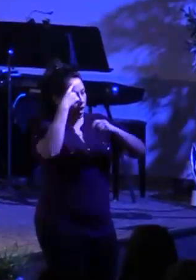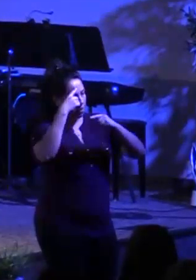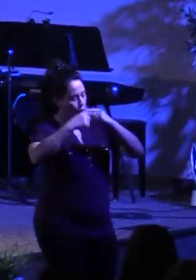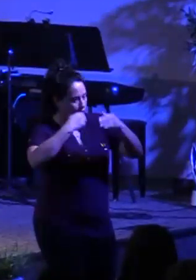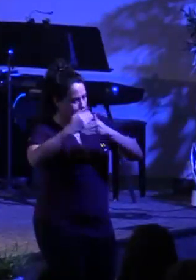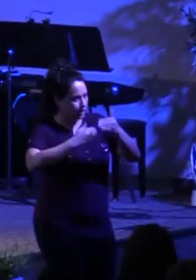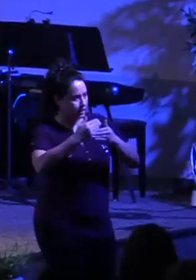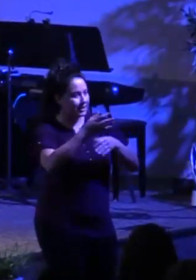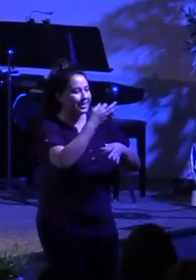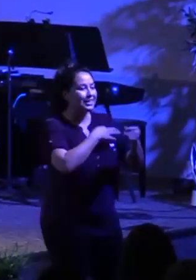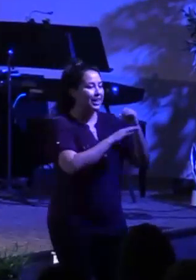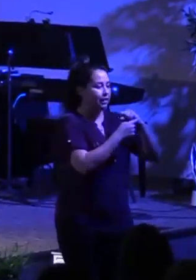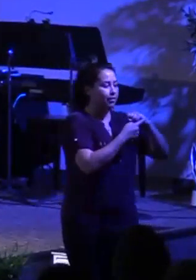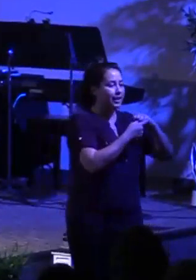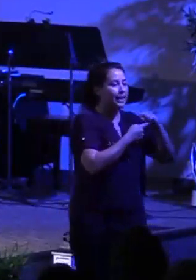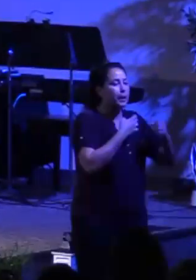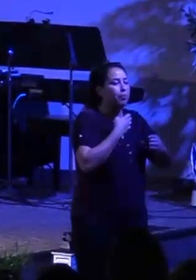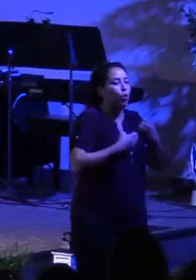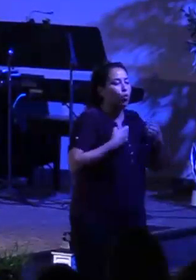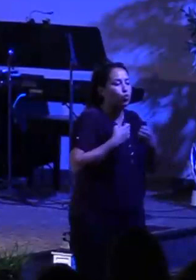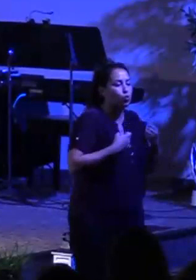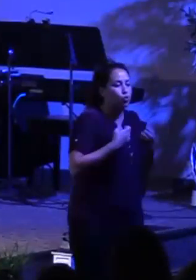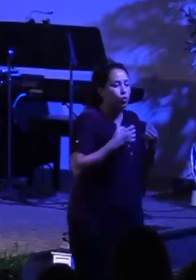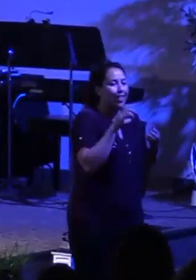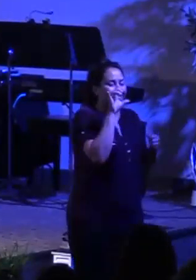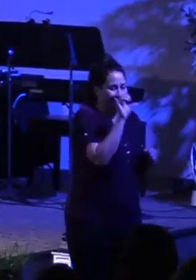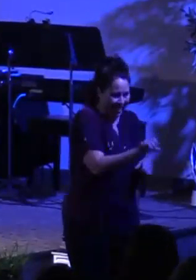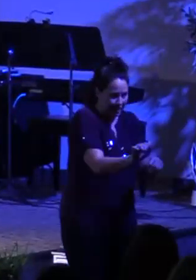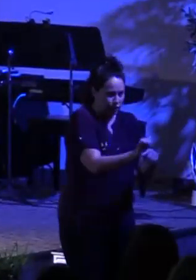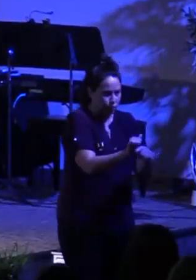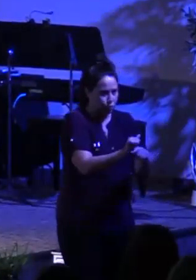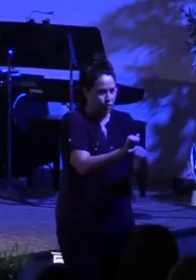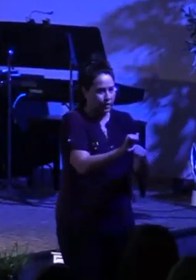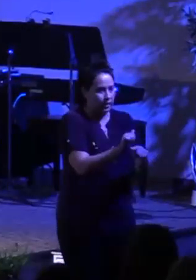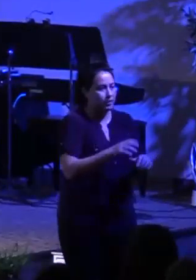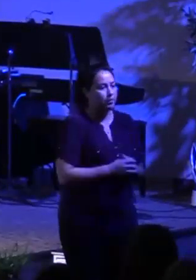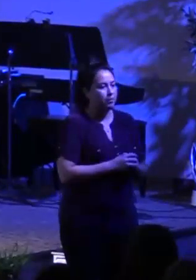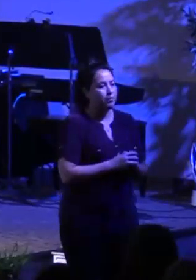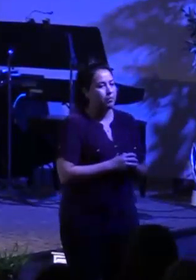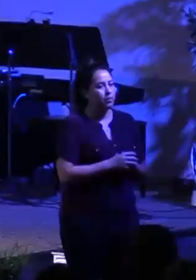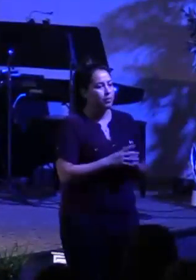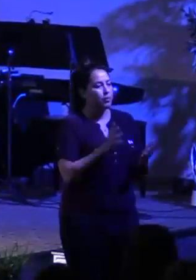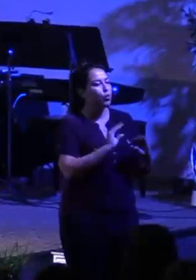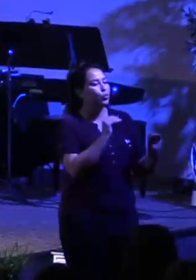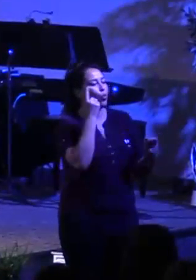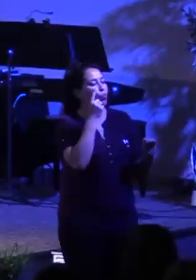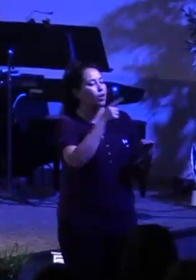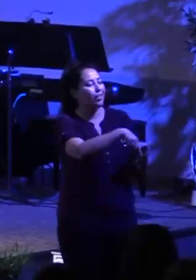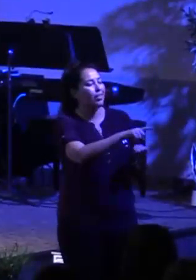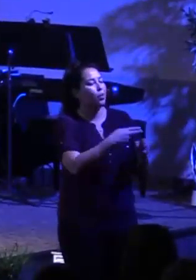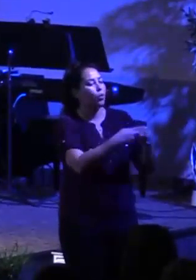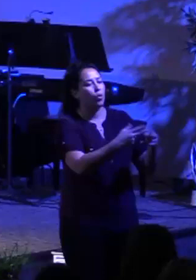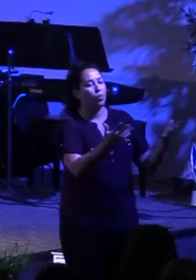That's the training, right? And we all respond like James and John. There's no wonder that they were called what? What are their